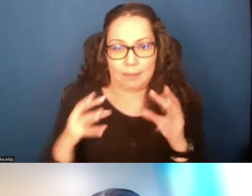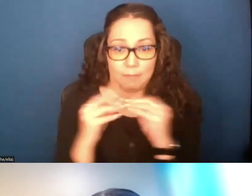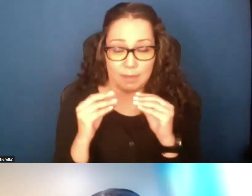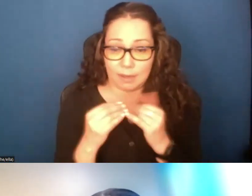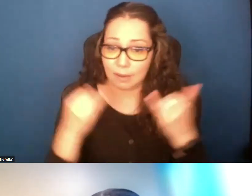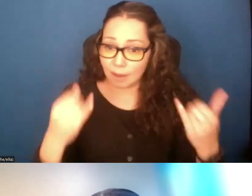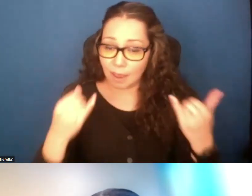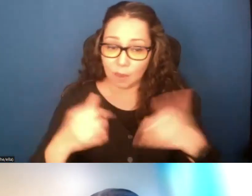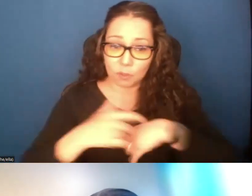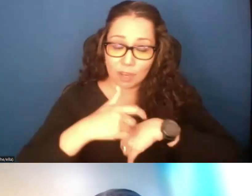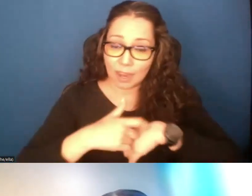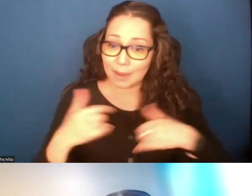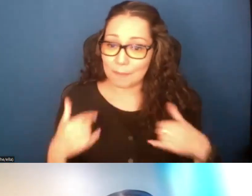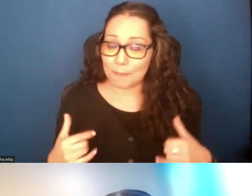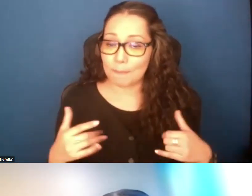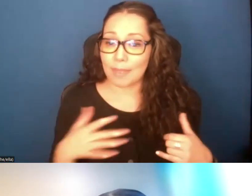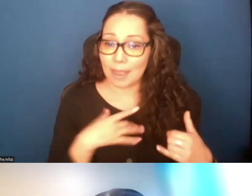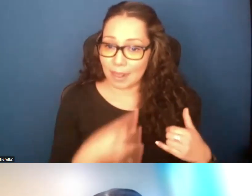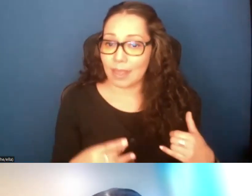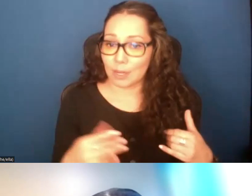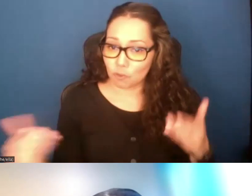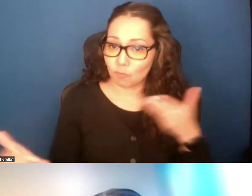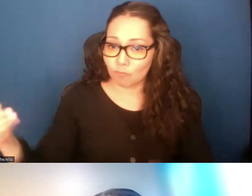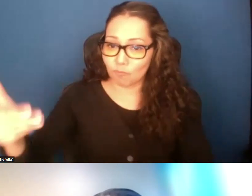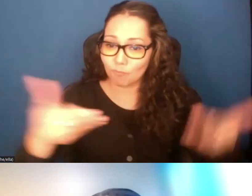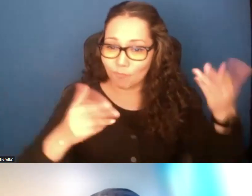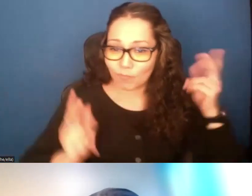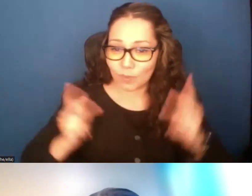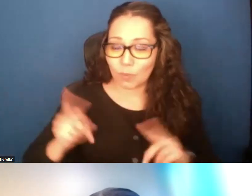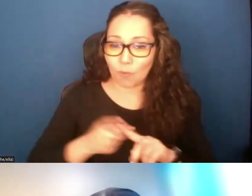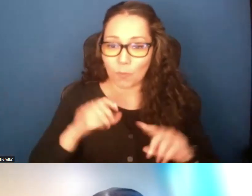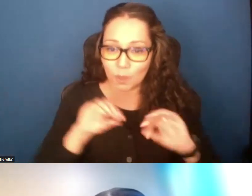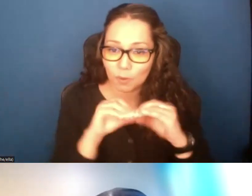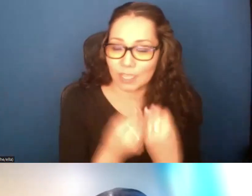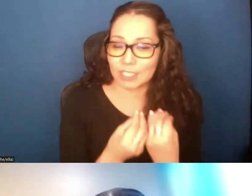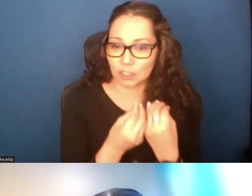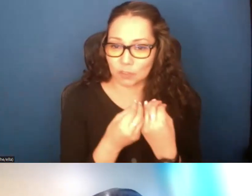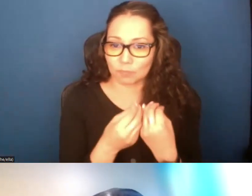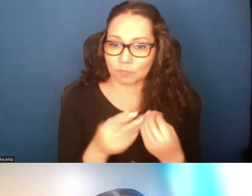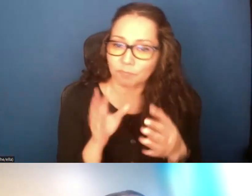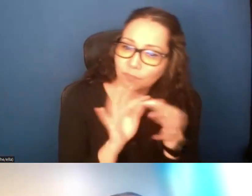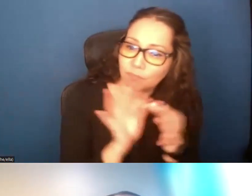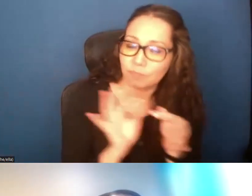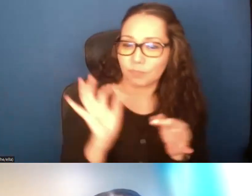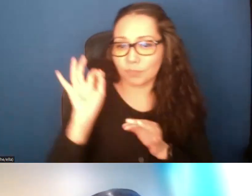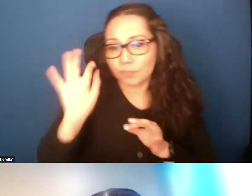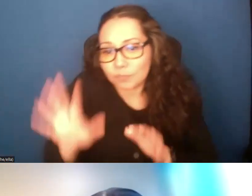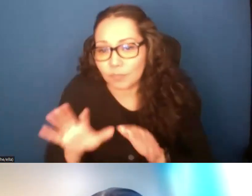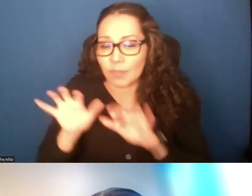I'd like to invite representatives from these organizations to just drop us a little message in the chat.